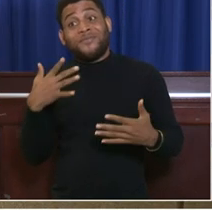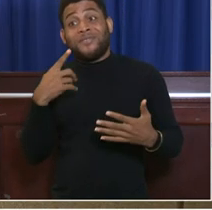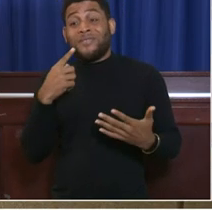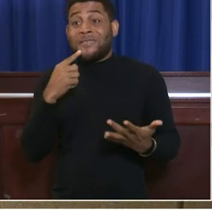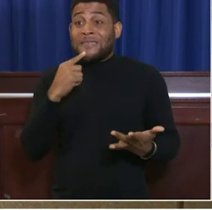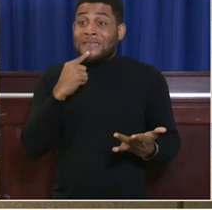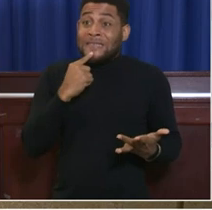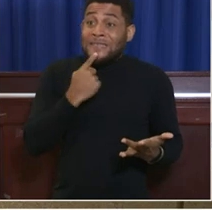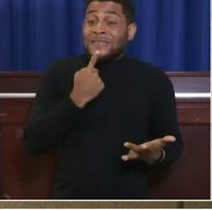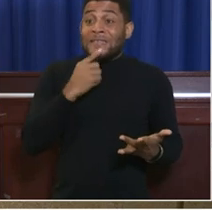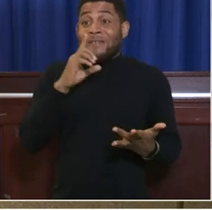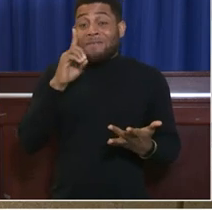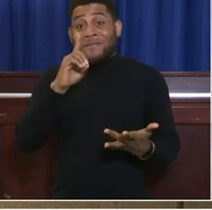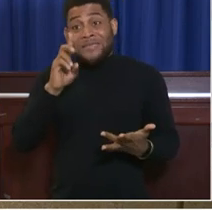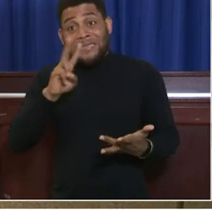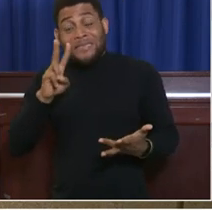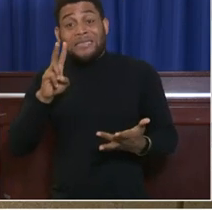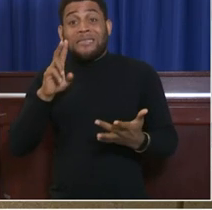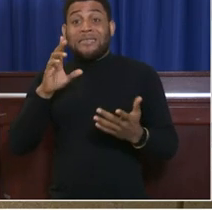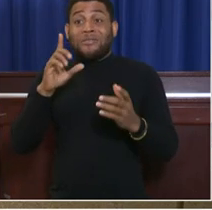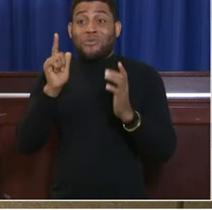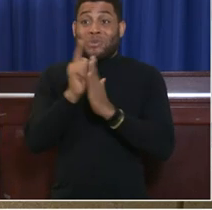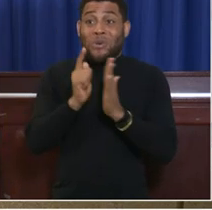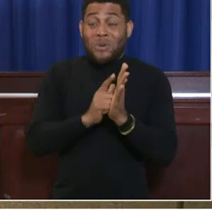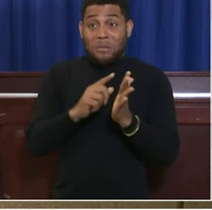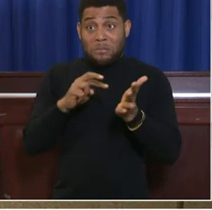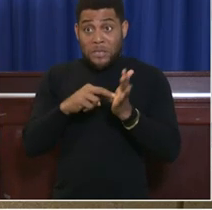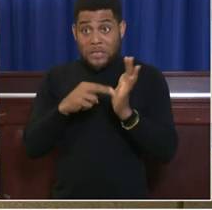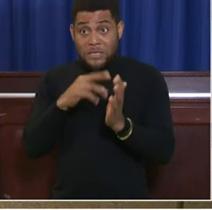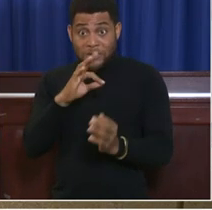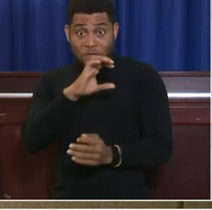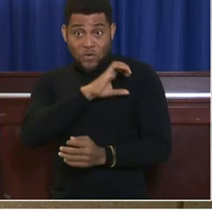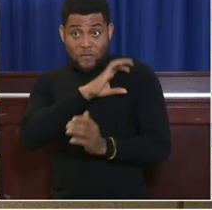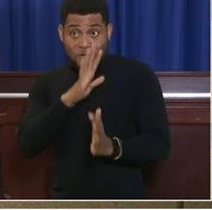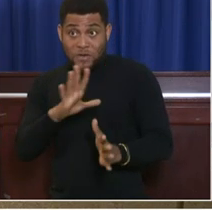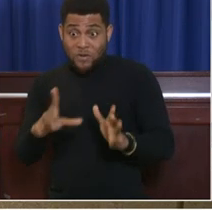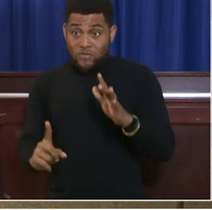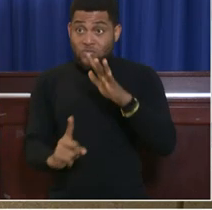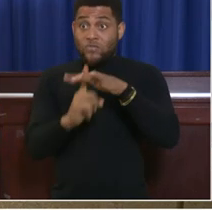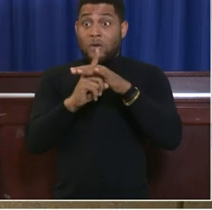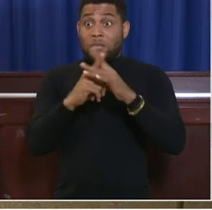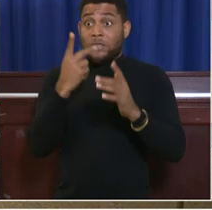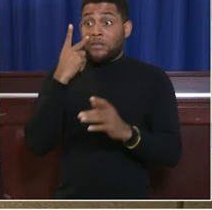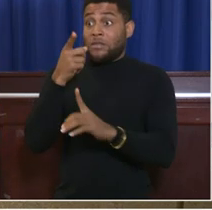kind, which basically says whenever officers show up at an incident that involves a domestic dispute,